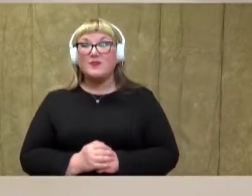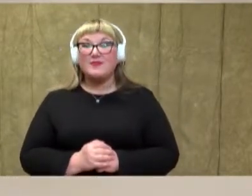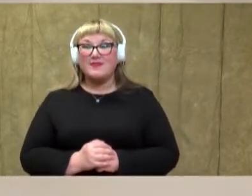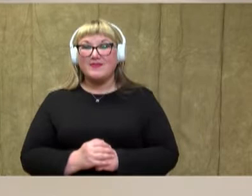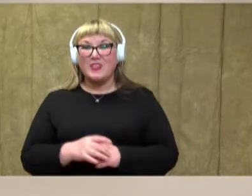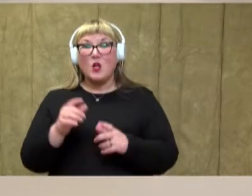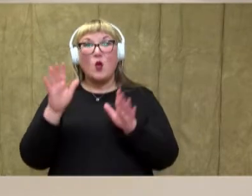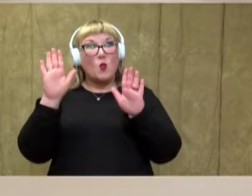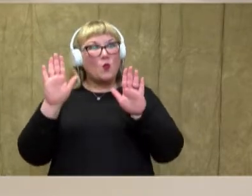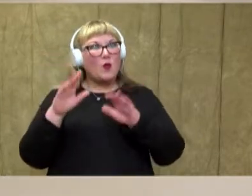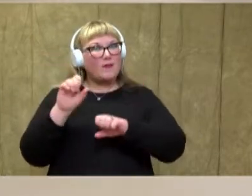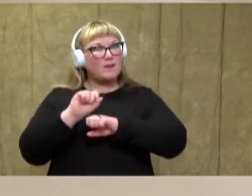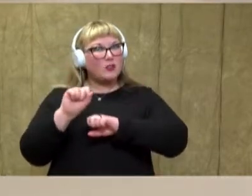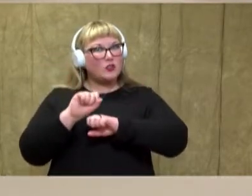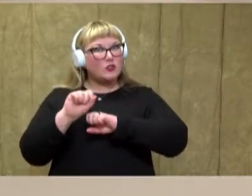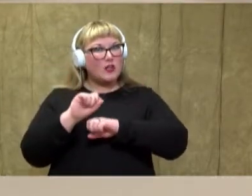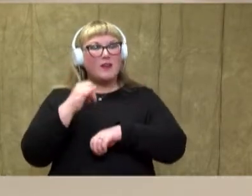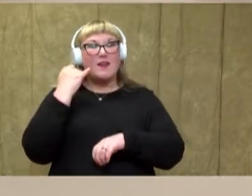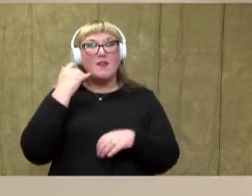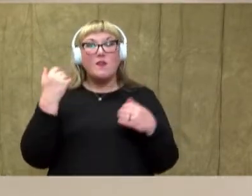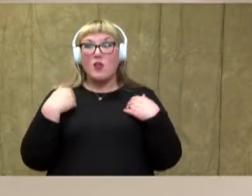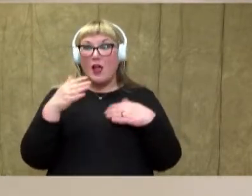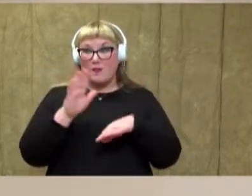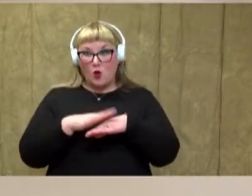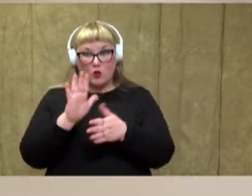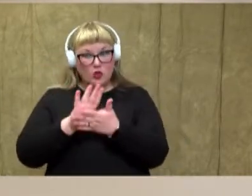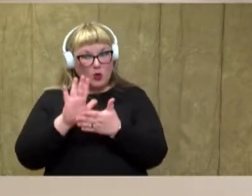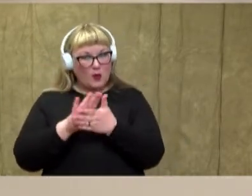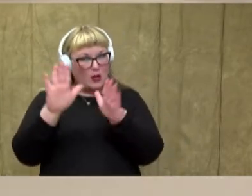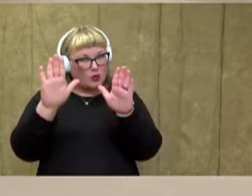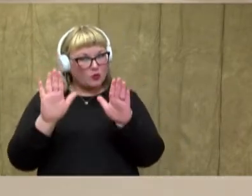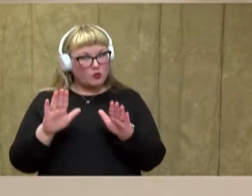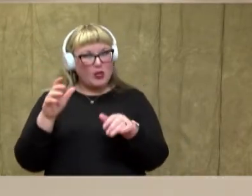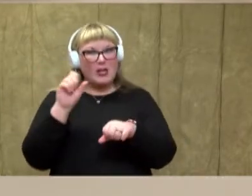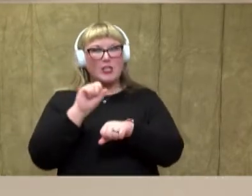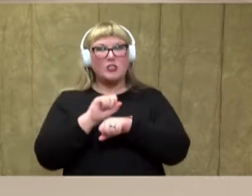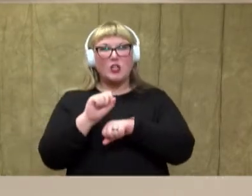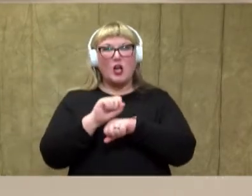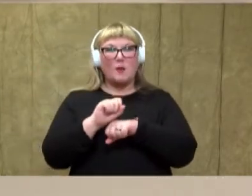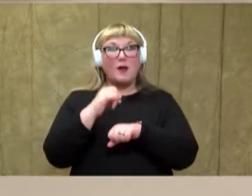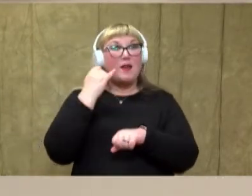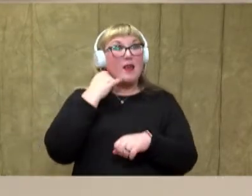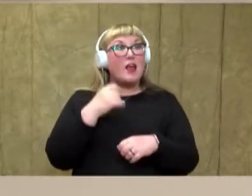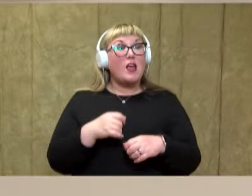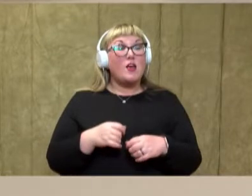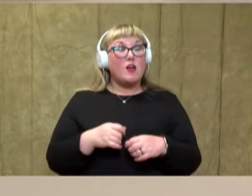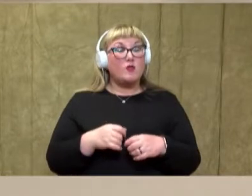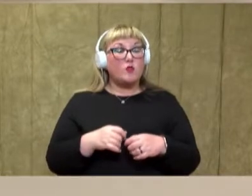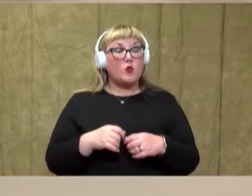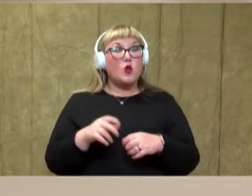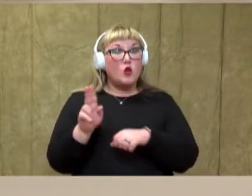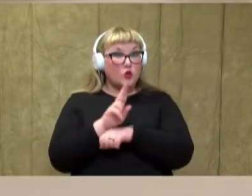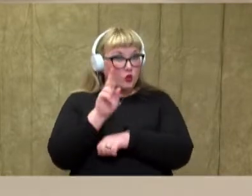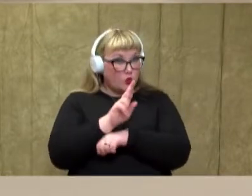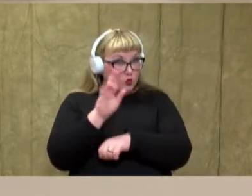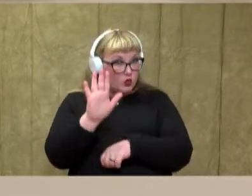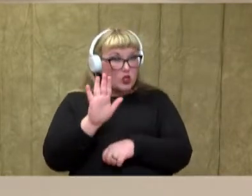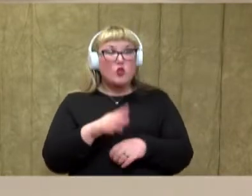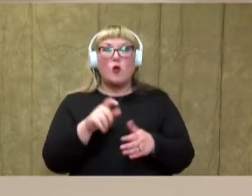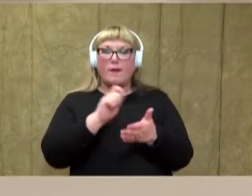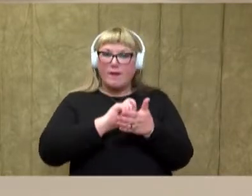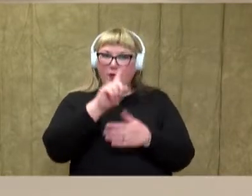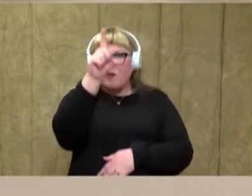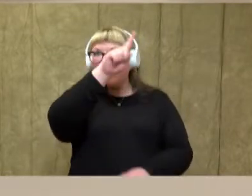Wonderful job, friends, with that one. If you have it on your paper, great job. If you are using your fingers to spell that word, even air writing